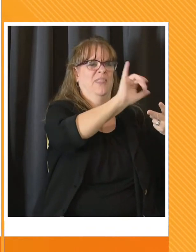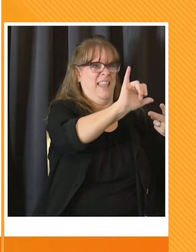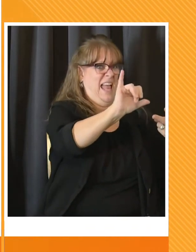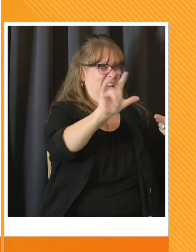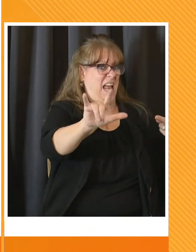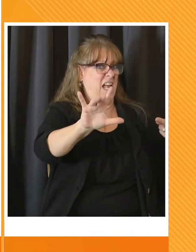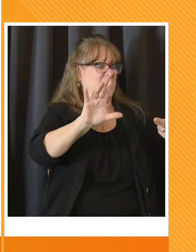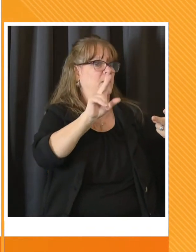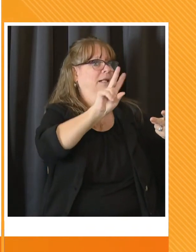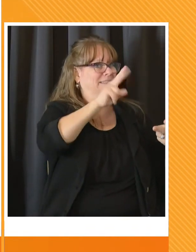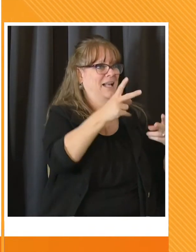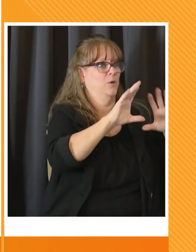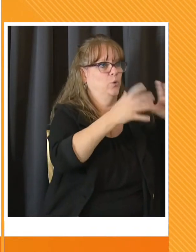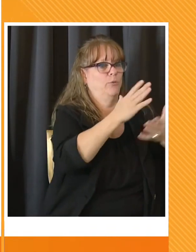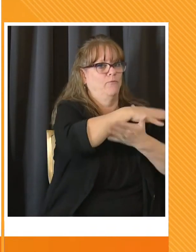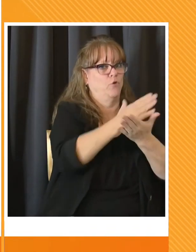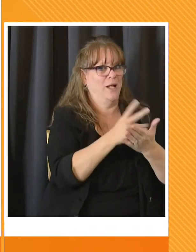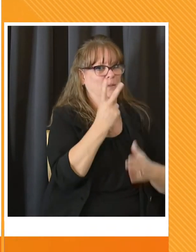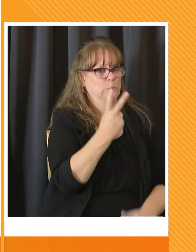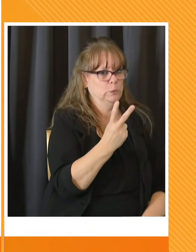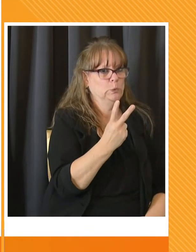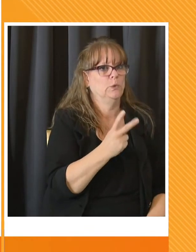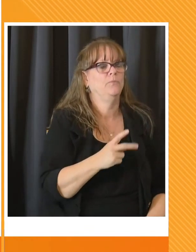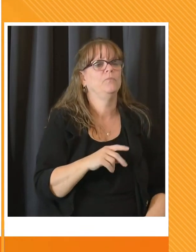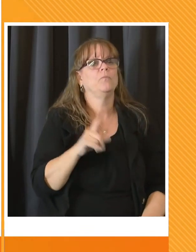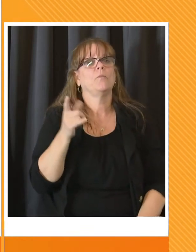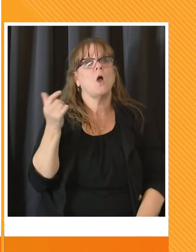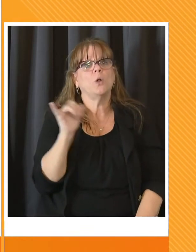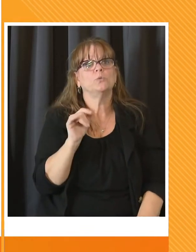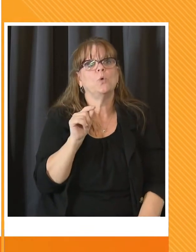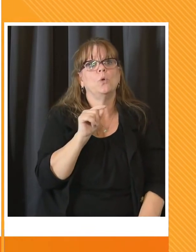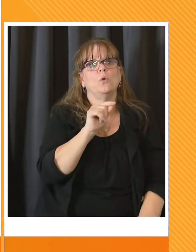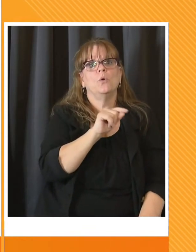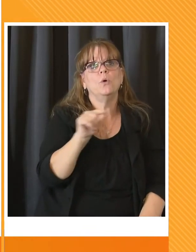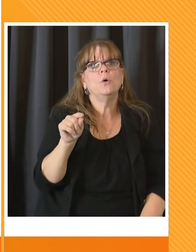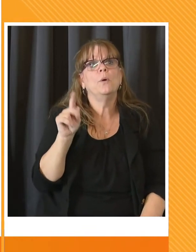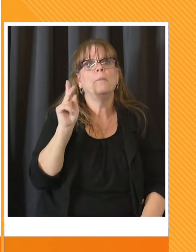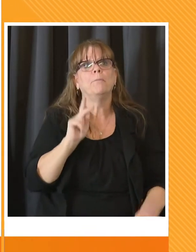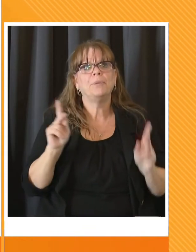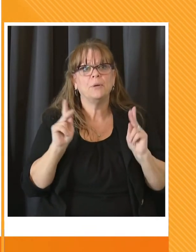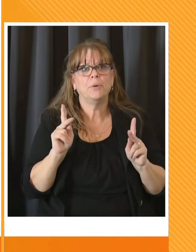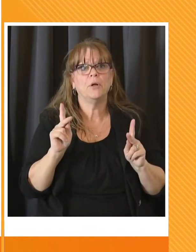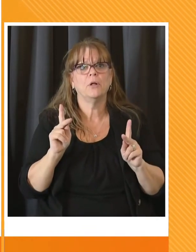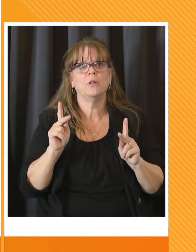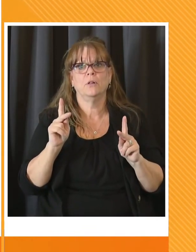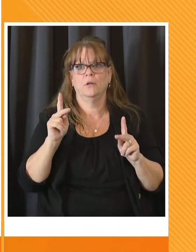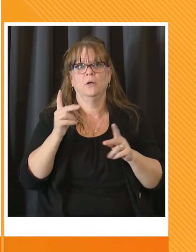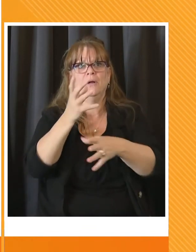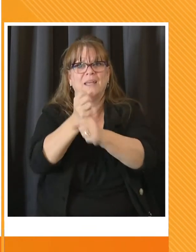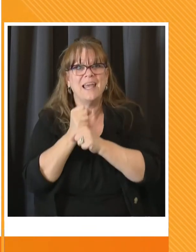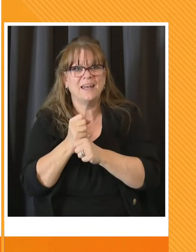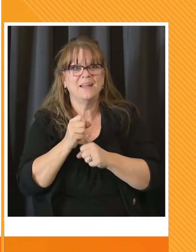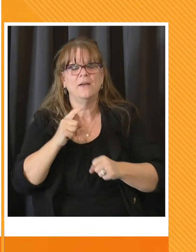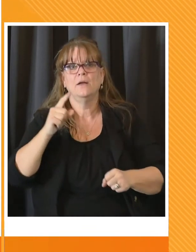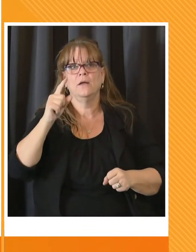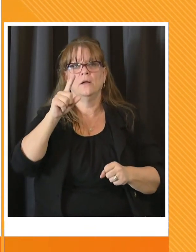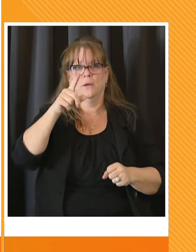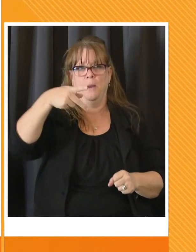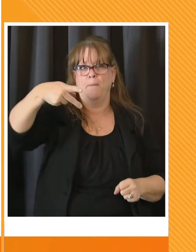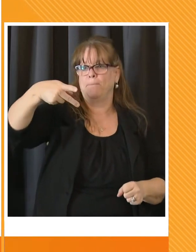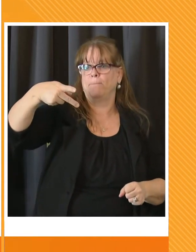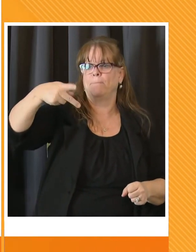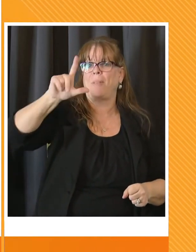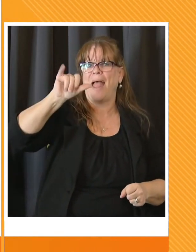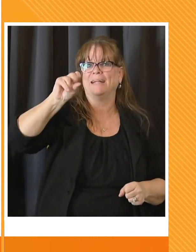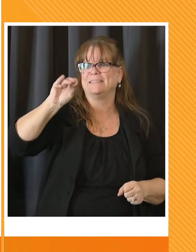placebo during those trials. We anticipate that phase 2 will take us through the spring, and then in the summer, we will